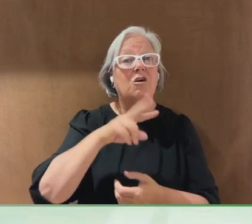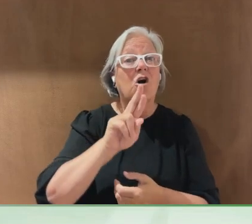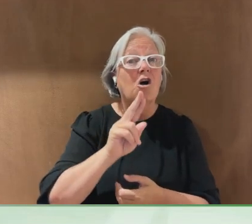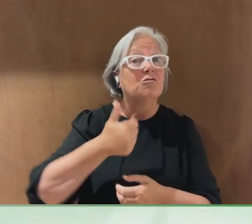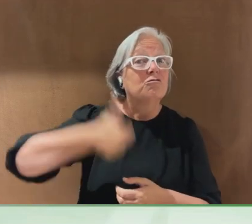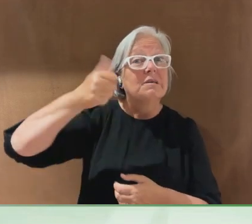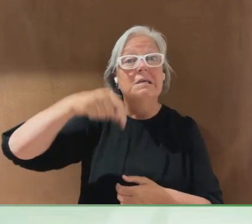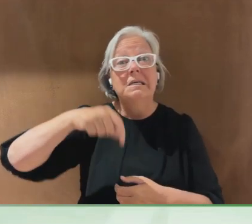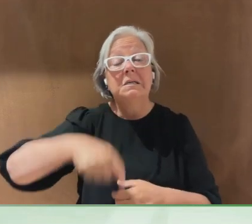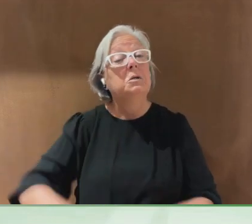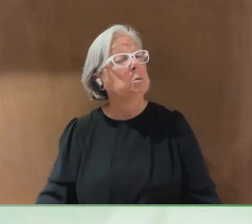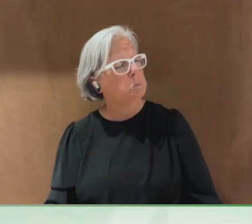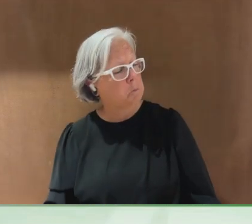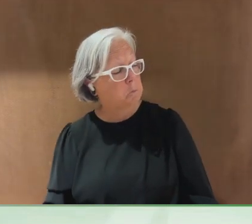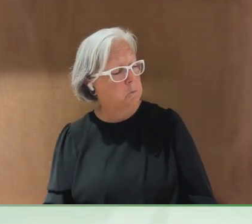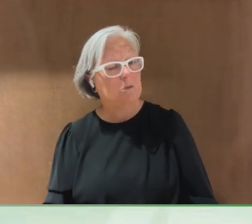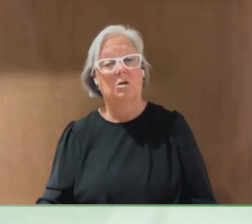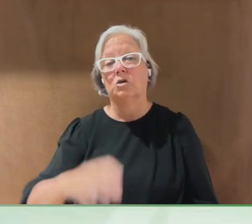Chris, risk or opportunity?